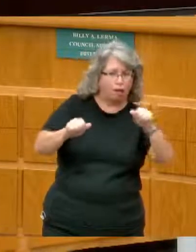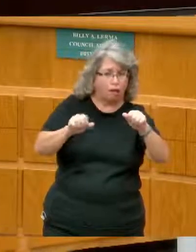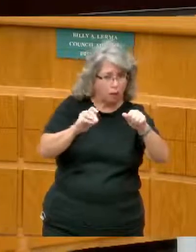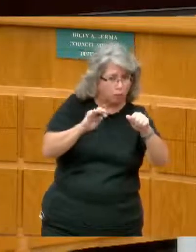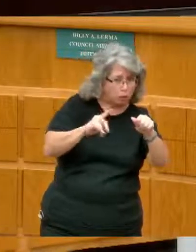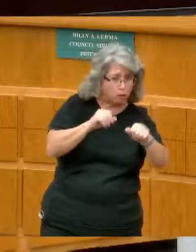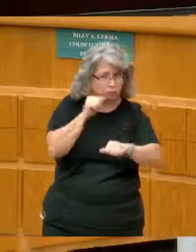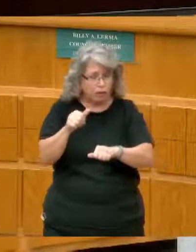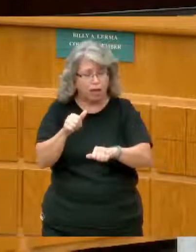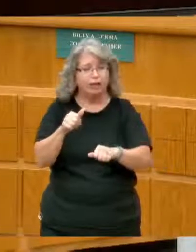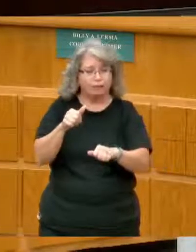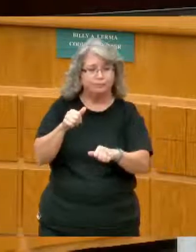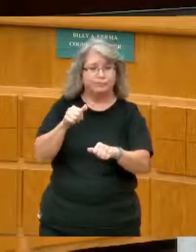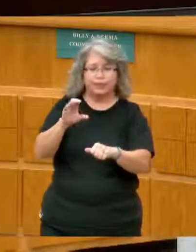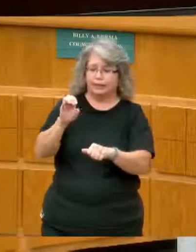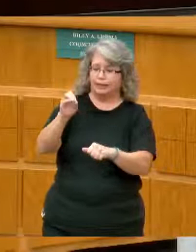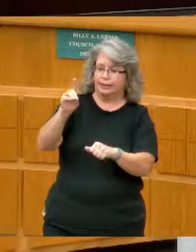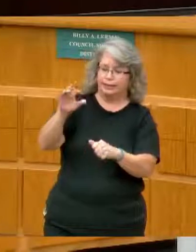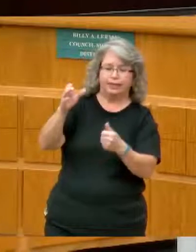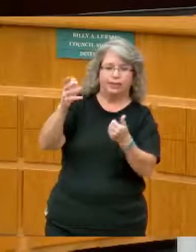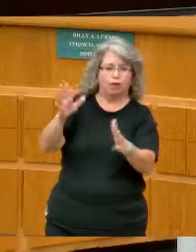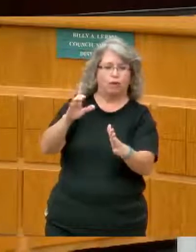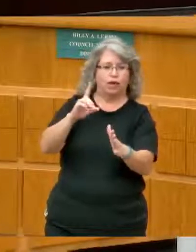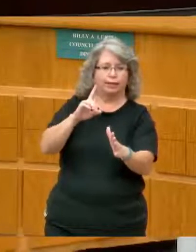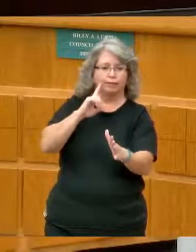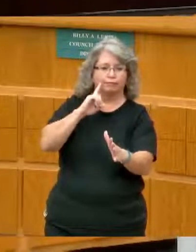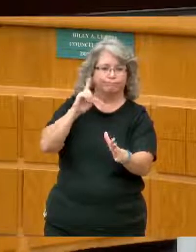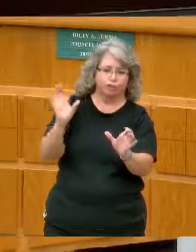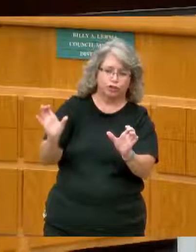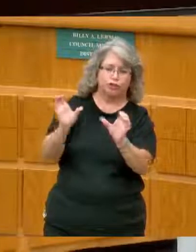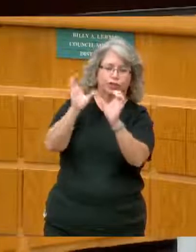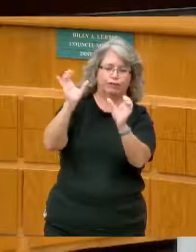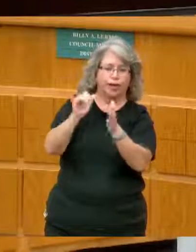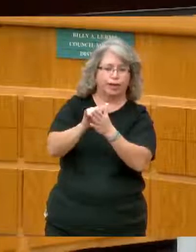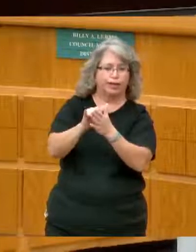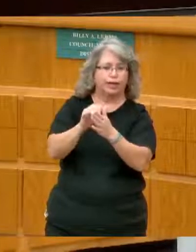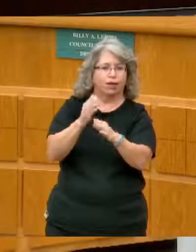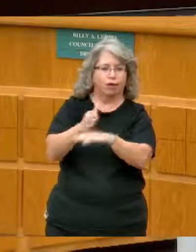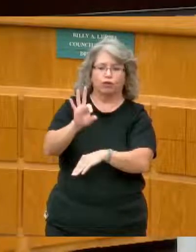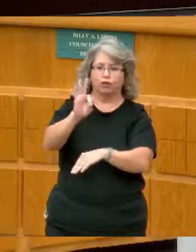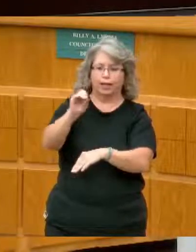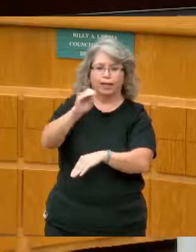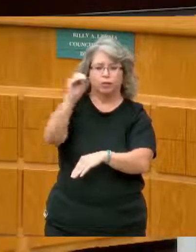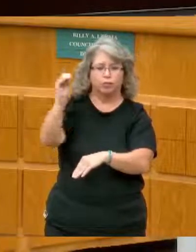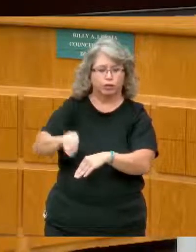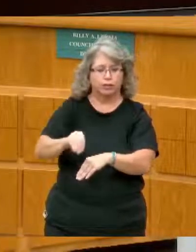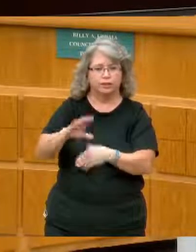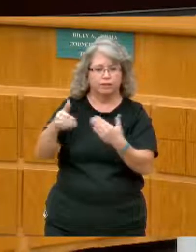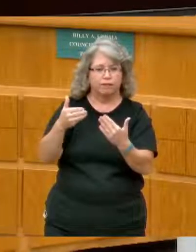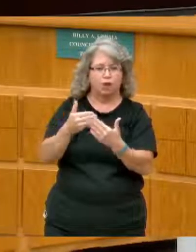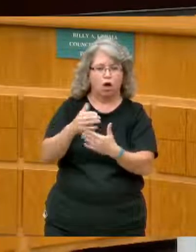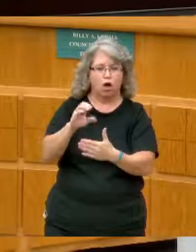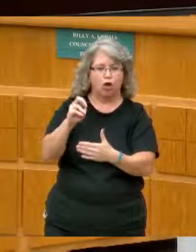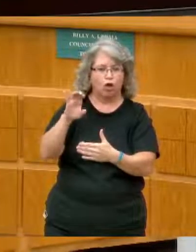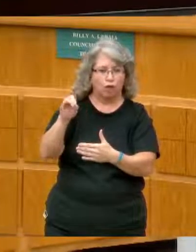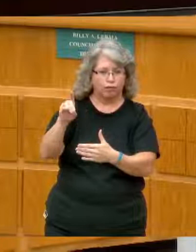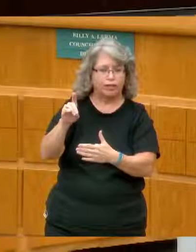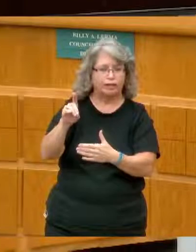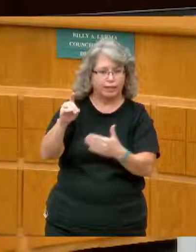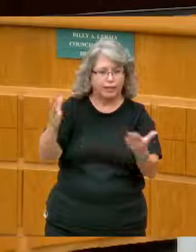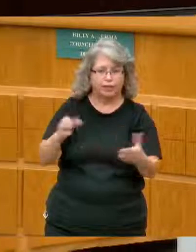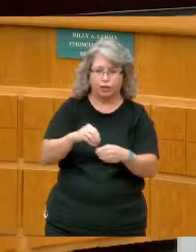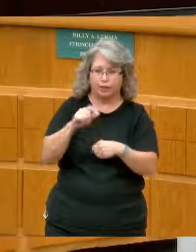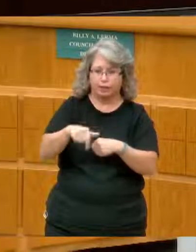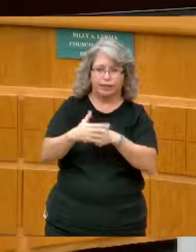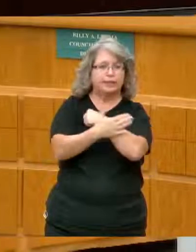95% of the COVID cases are now Omicron in our country. So, as I stated earlier, it's a little bit of a mixed blessing,